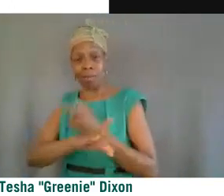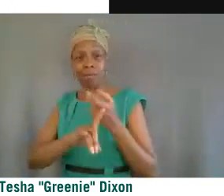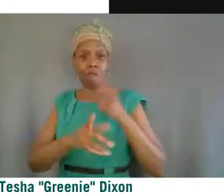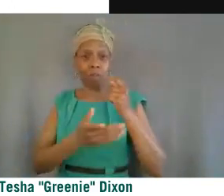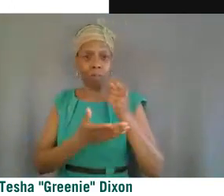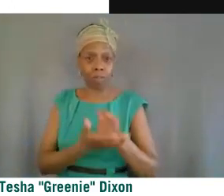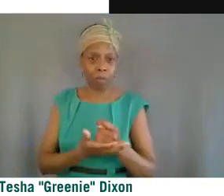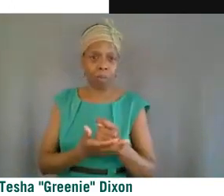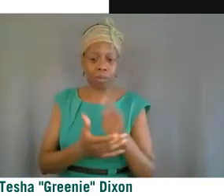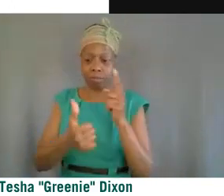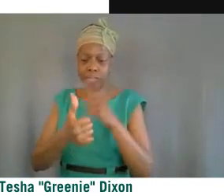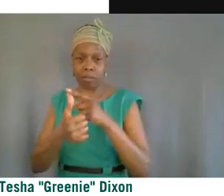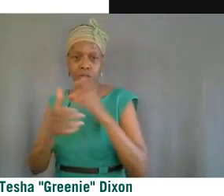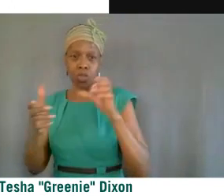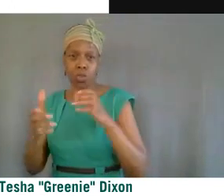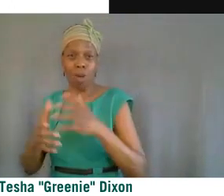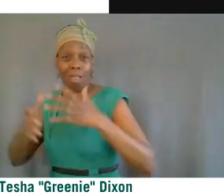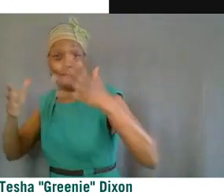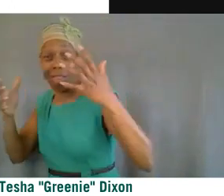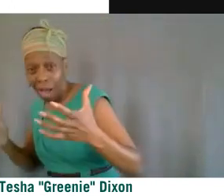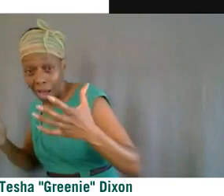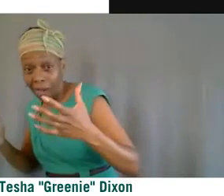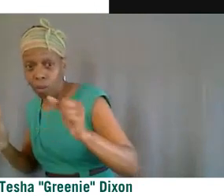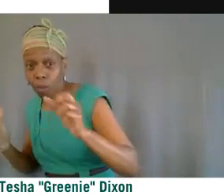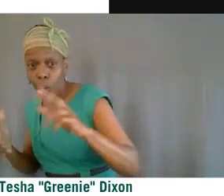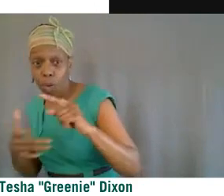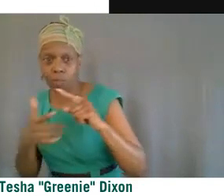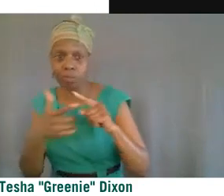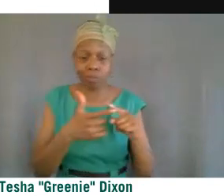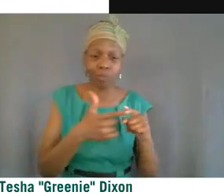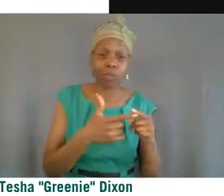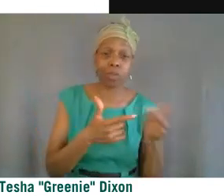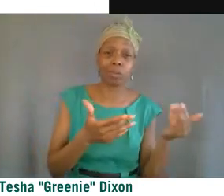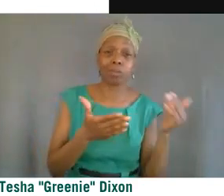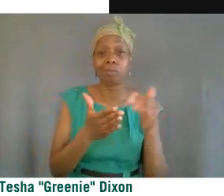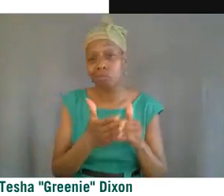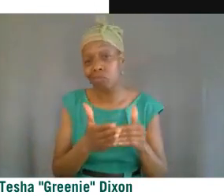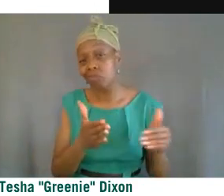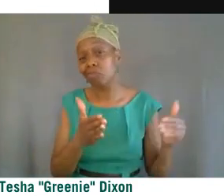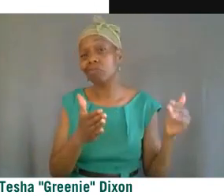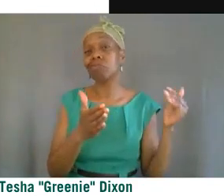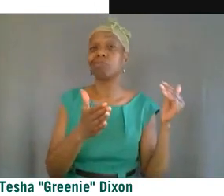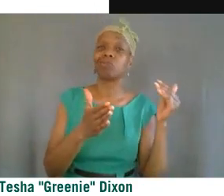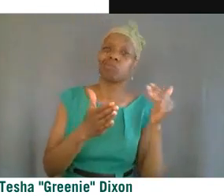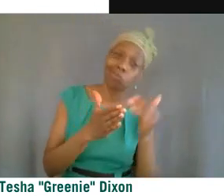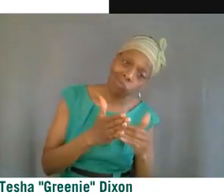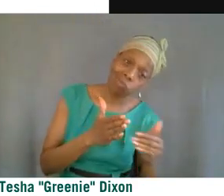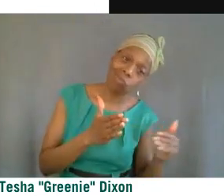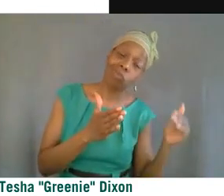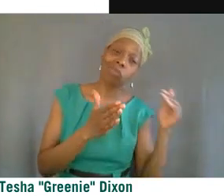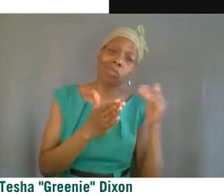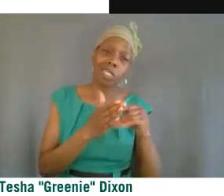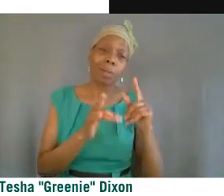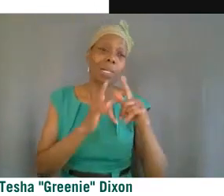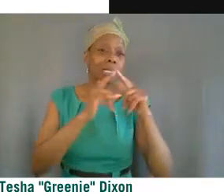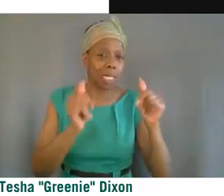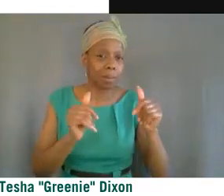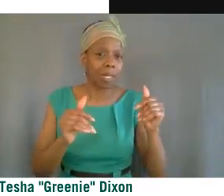ton of it, as Gary mentioned, or that do it periodically, but are doing their home exercise